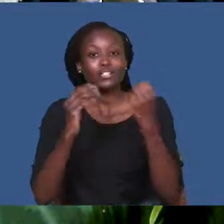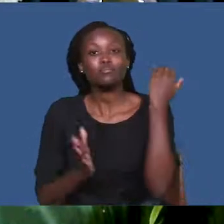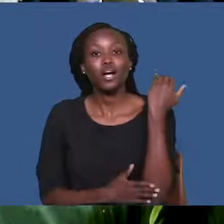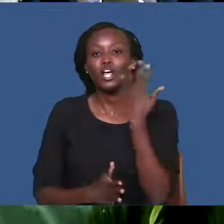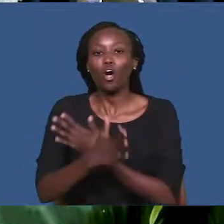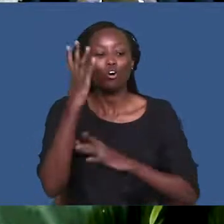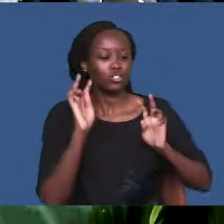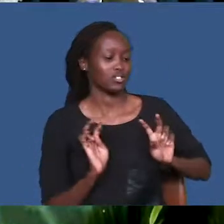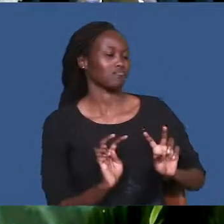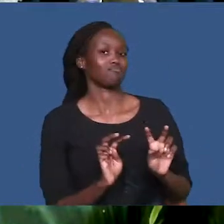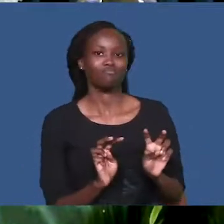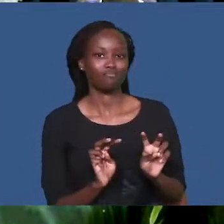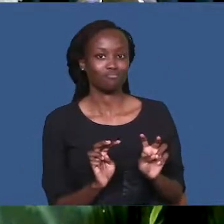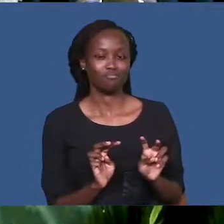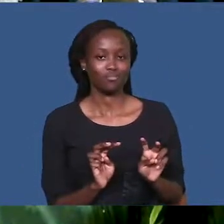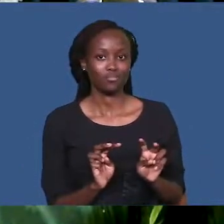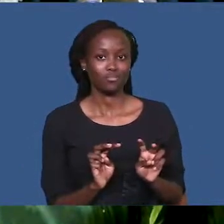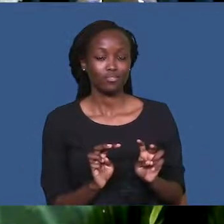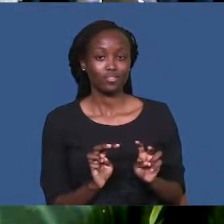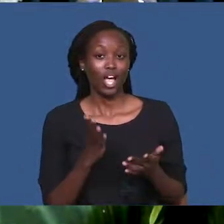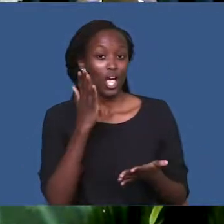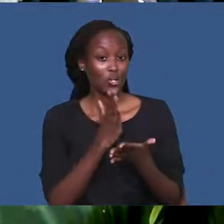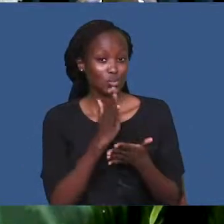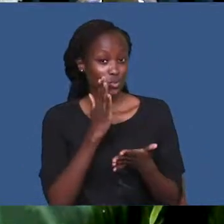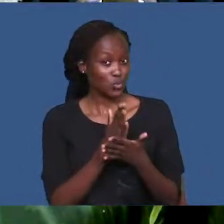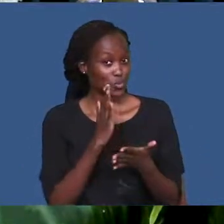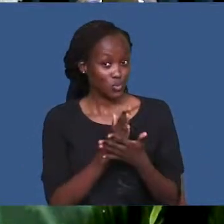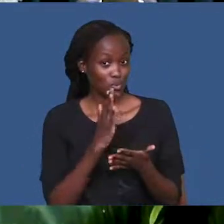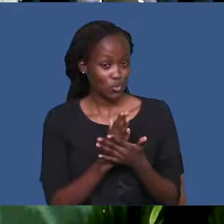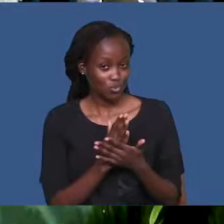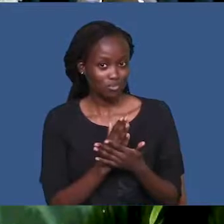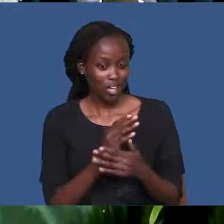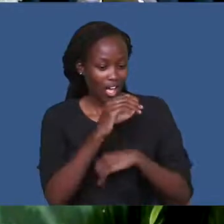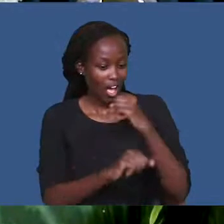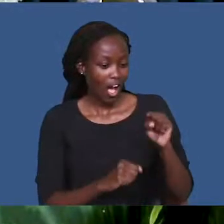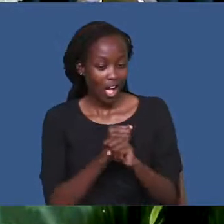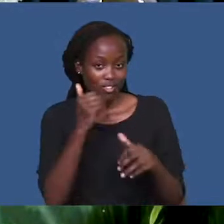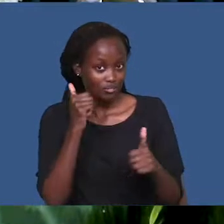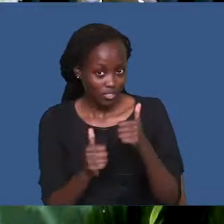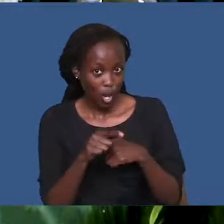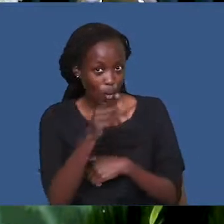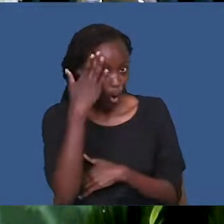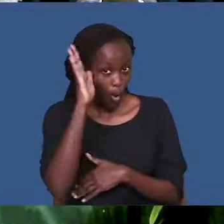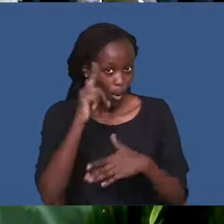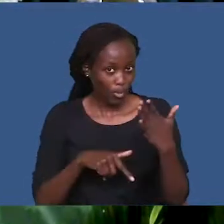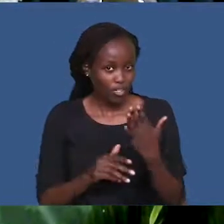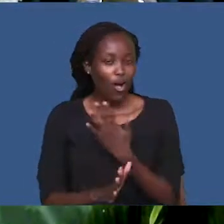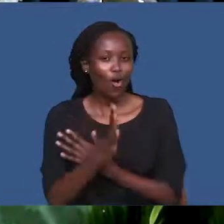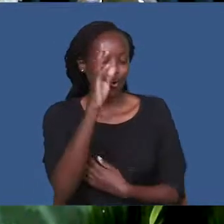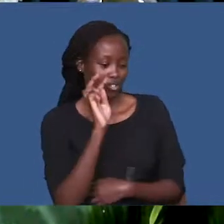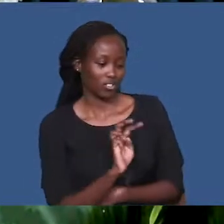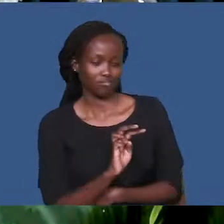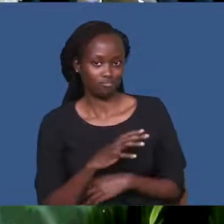comfort, or it can be of great concern. It all depends on what we are doing. If I'm in great need